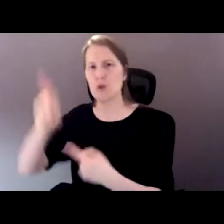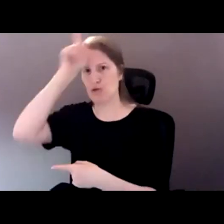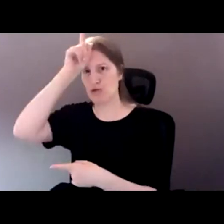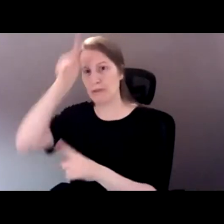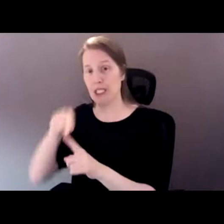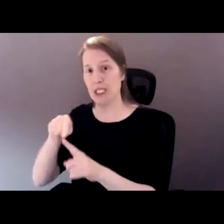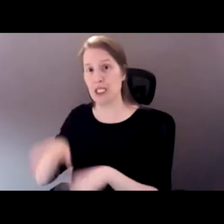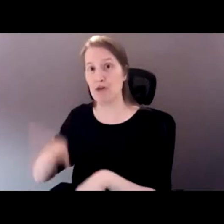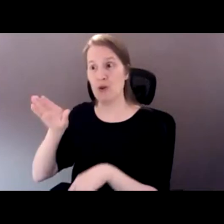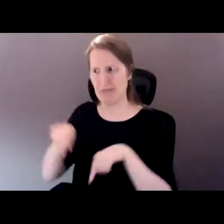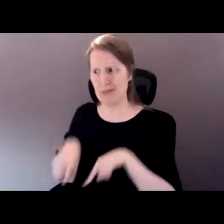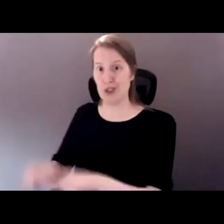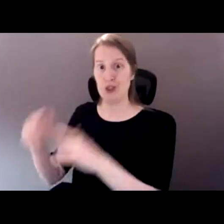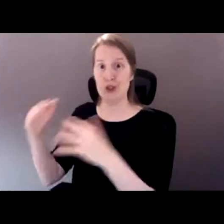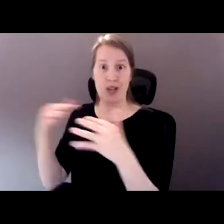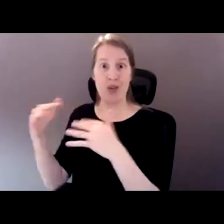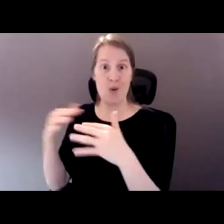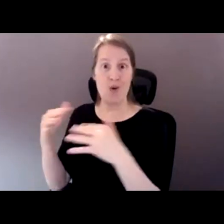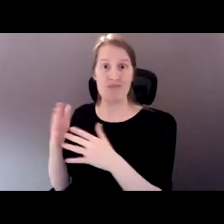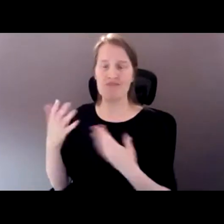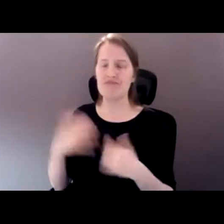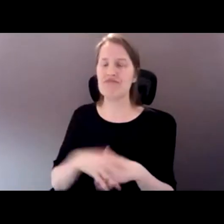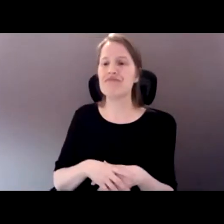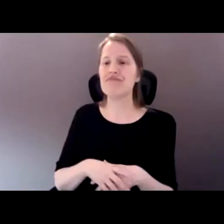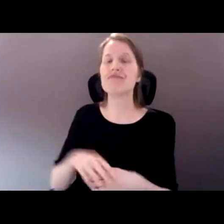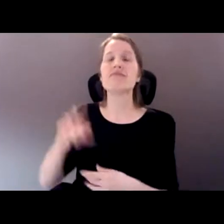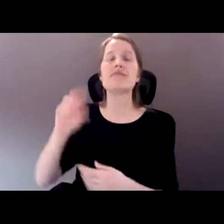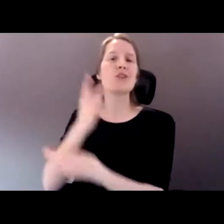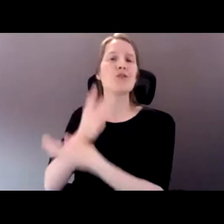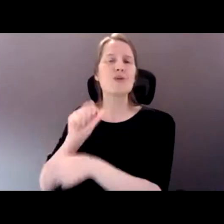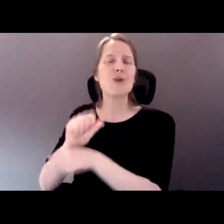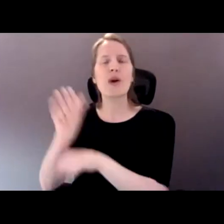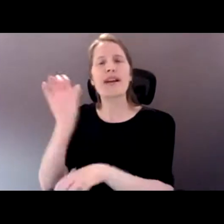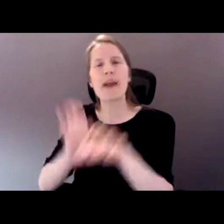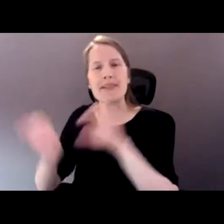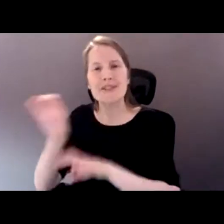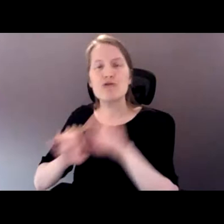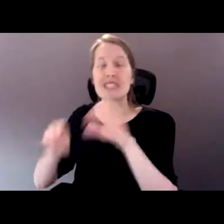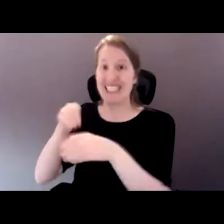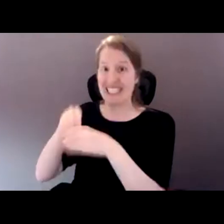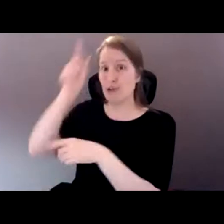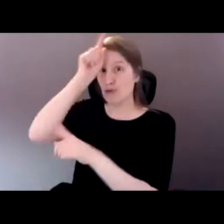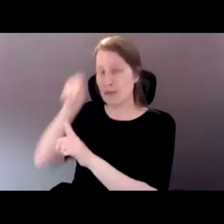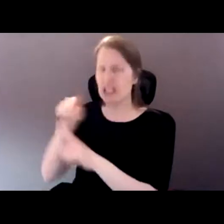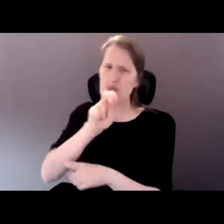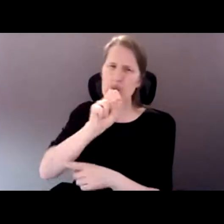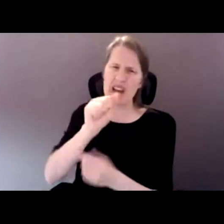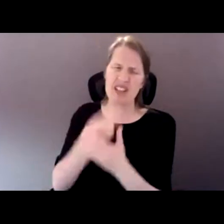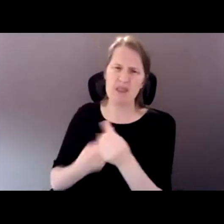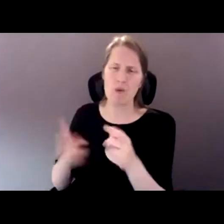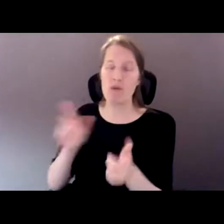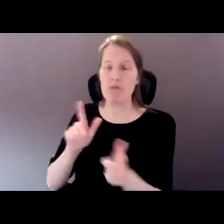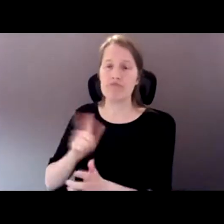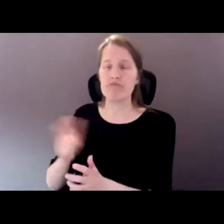grew up during the war and after. Giessen did graduate work in chemistry in Germany and the United States. It was a